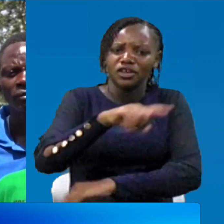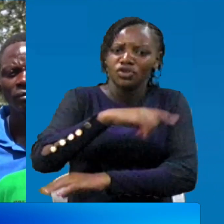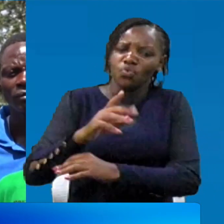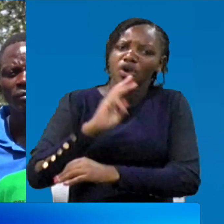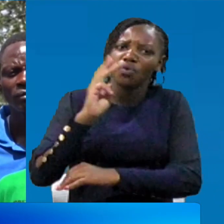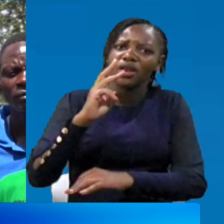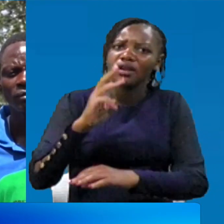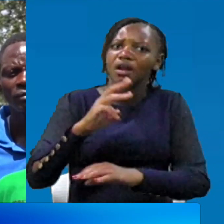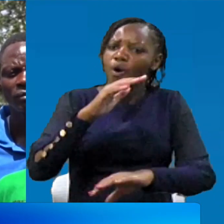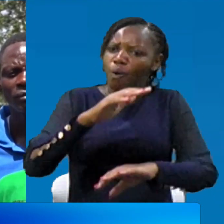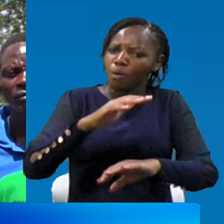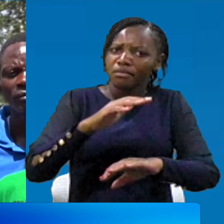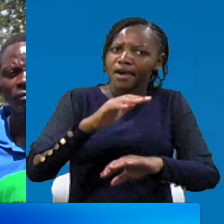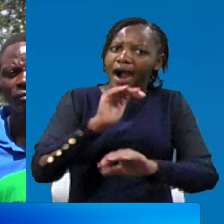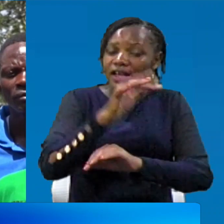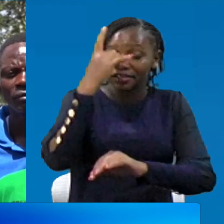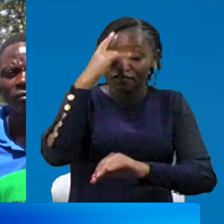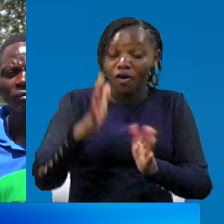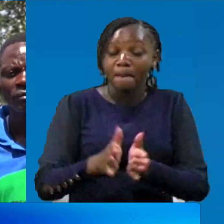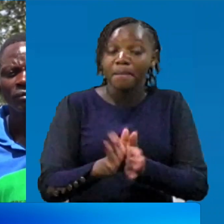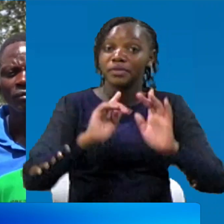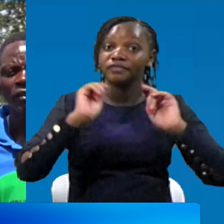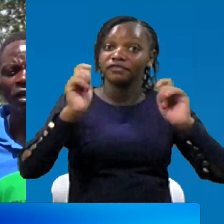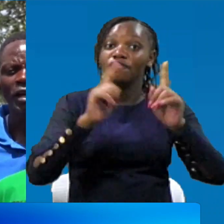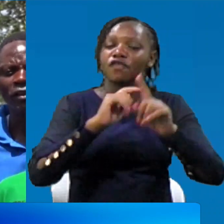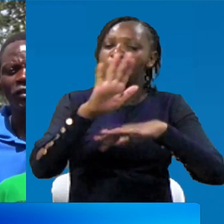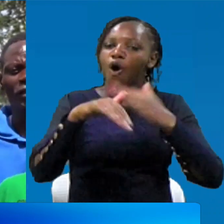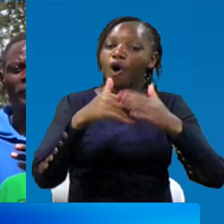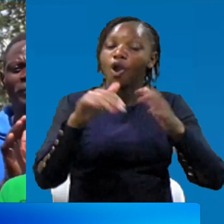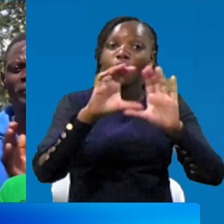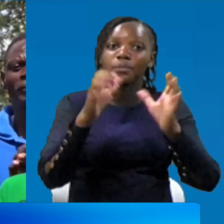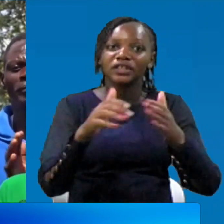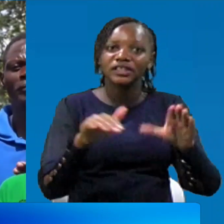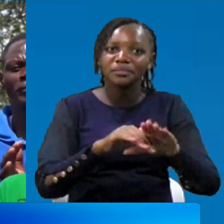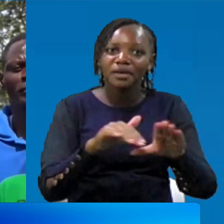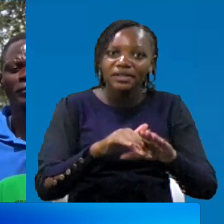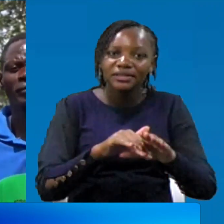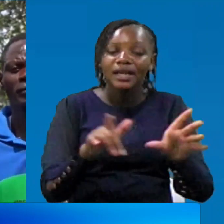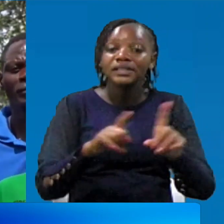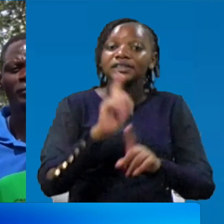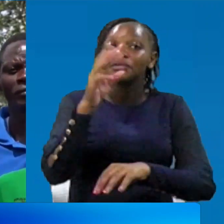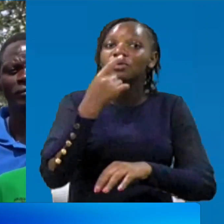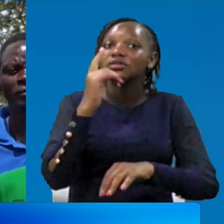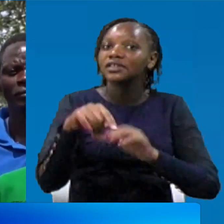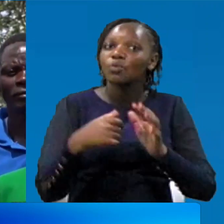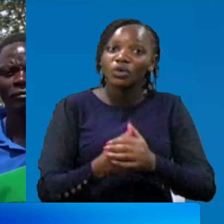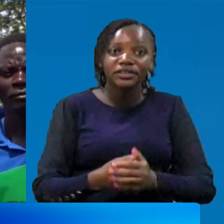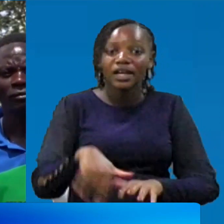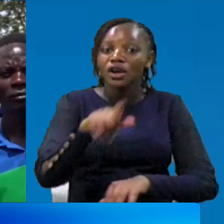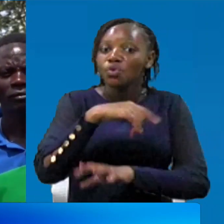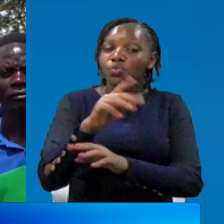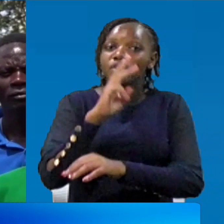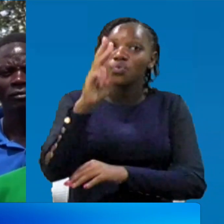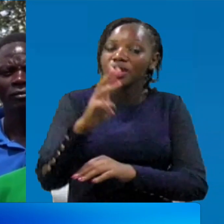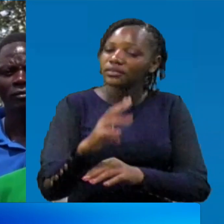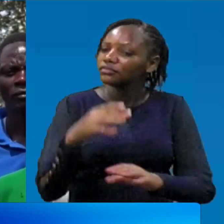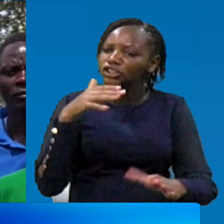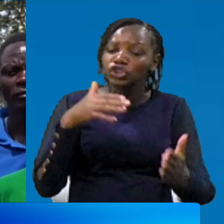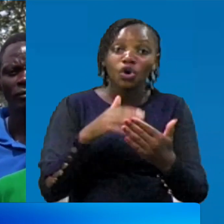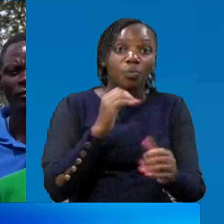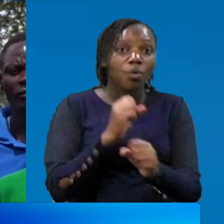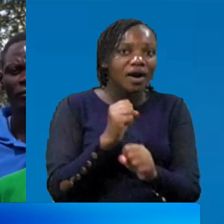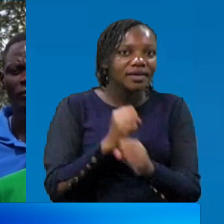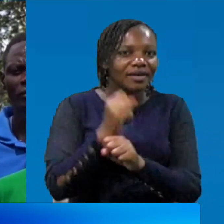call a public demonstration by all the community health promoters. Yes. We are also going to say that we are going to down the tools by those who